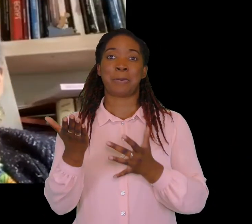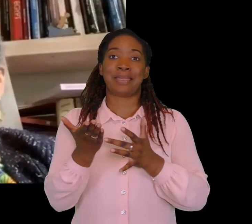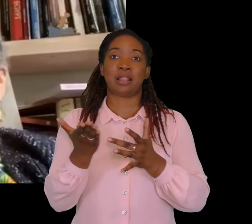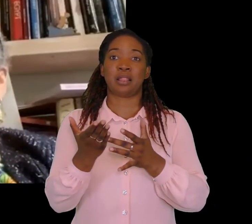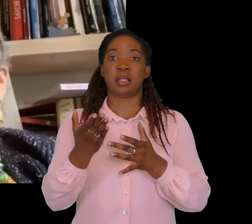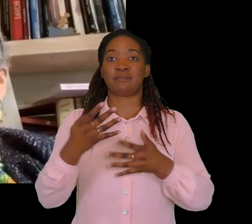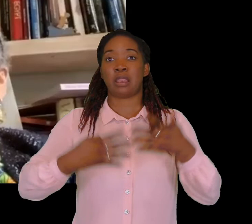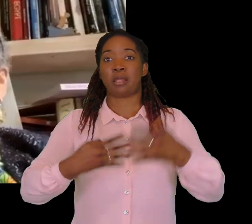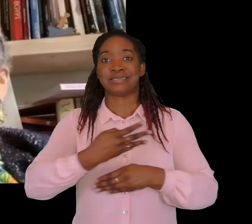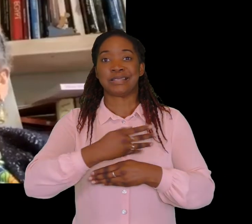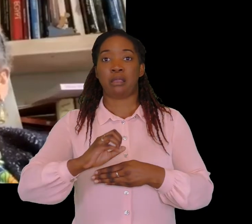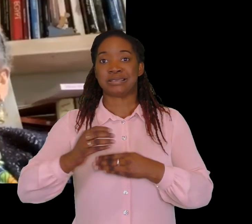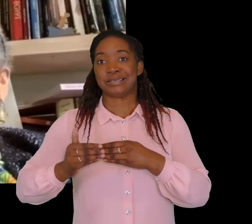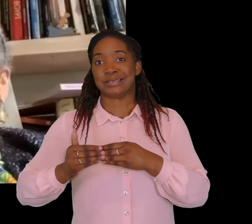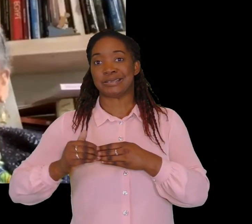mid-90s onwards.